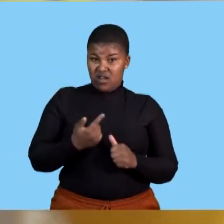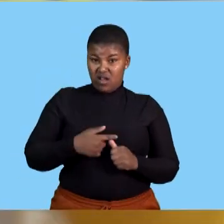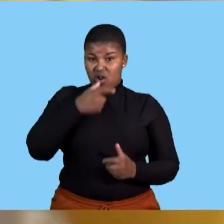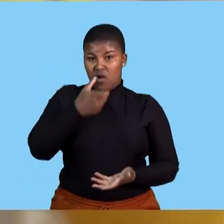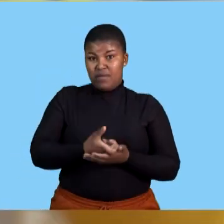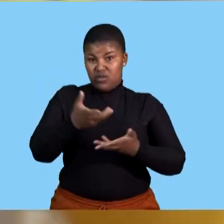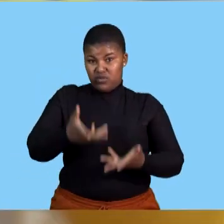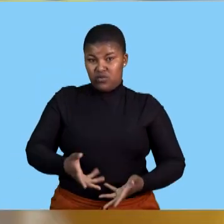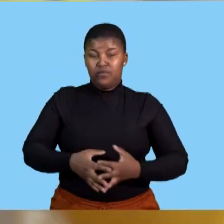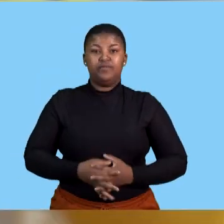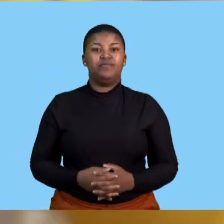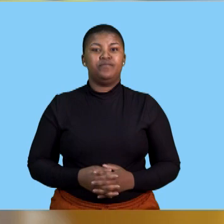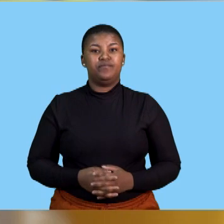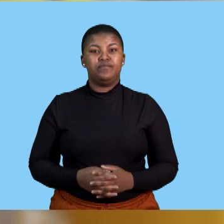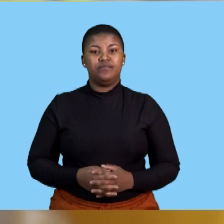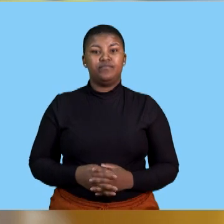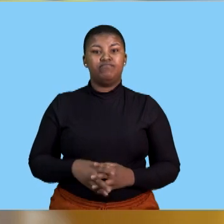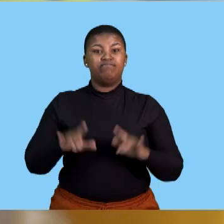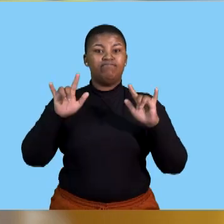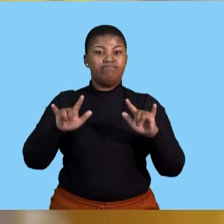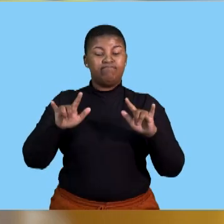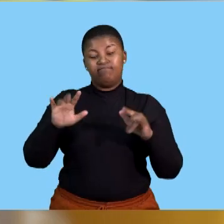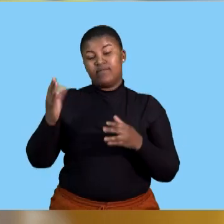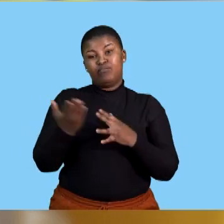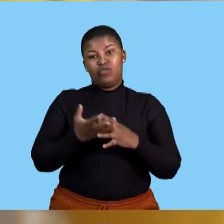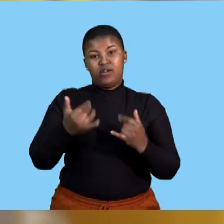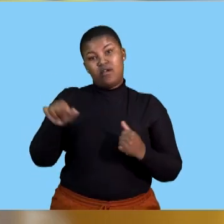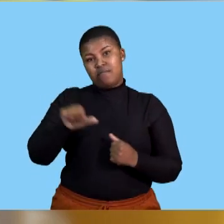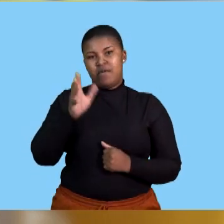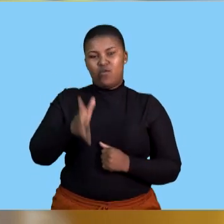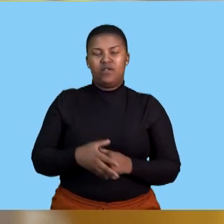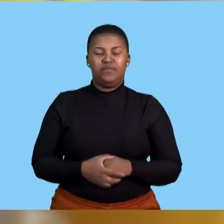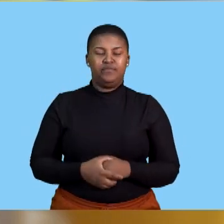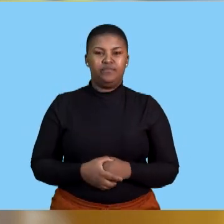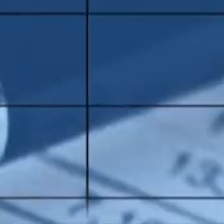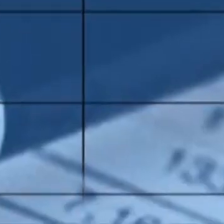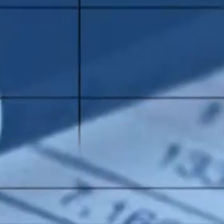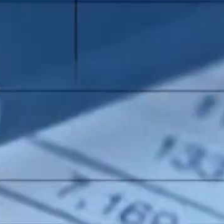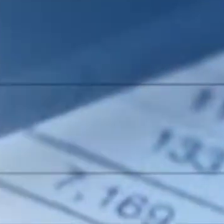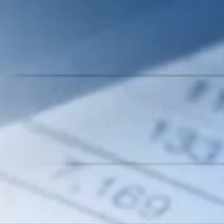calculated your financial indicators. Dear learners, let's go for a net break and I'll see you shortly.